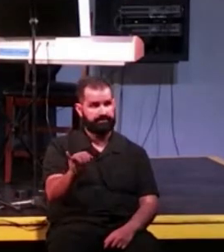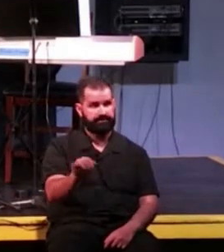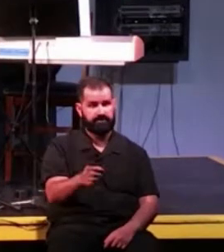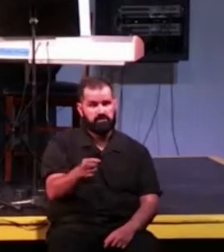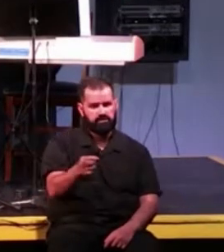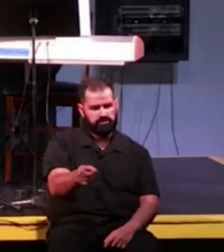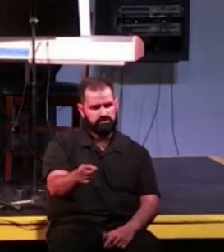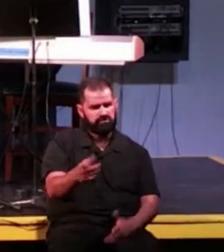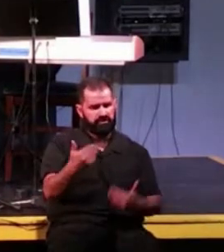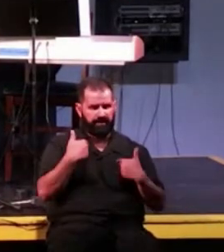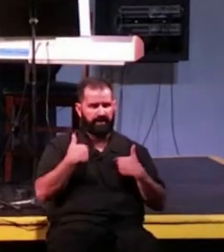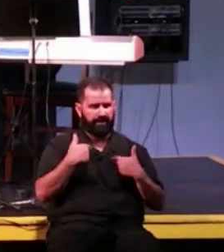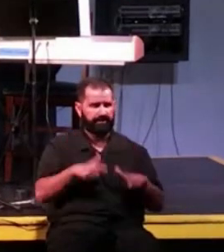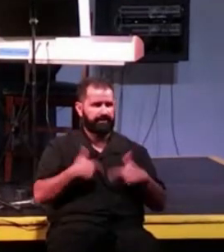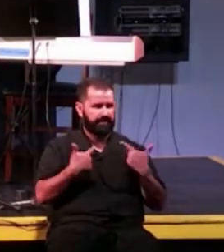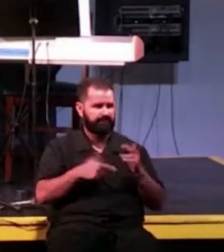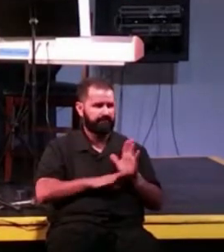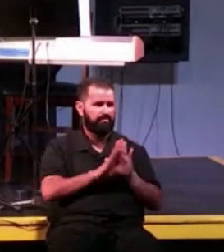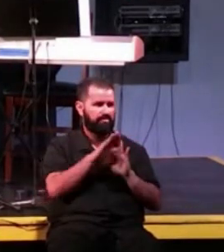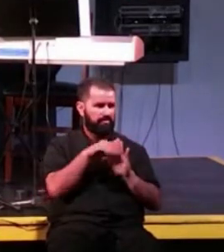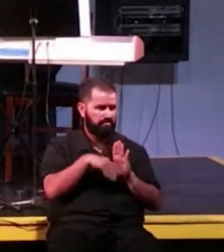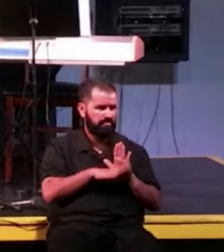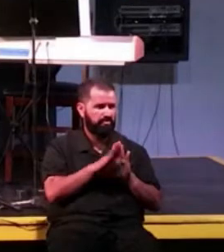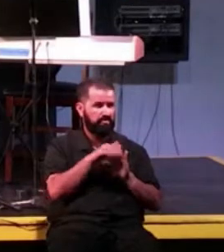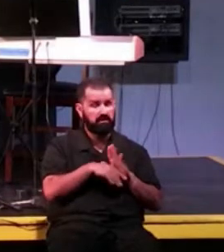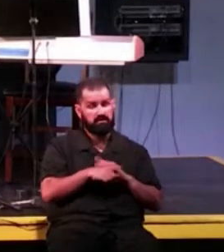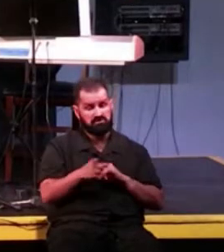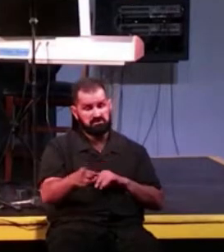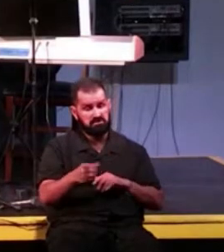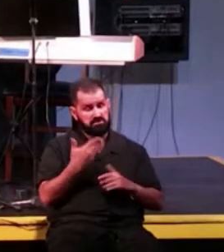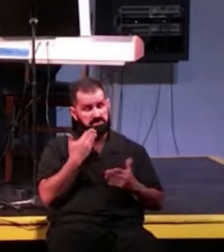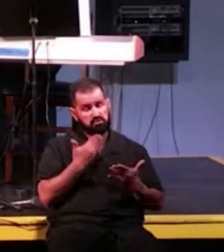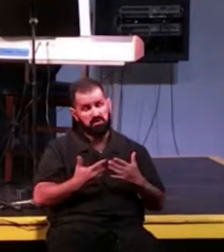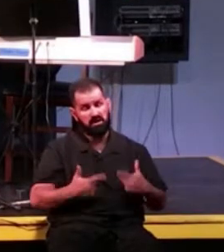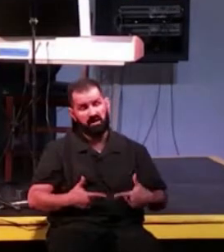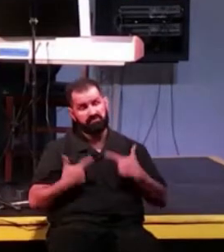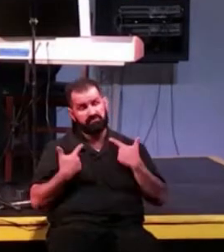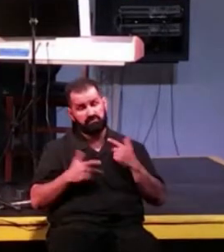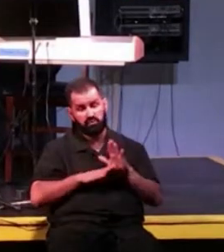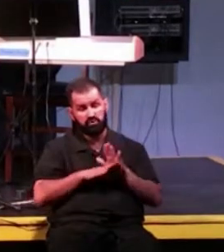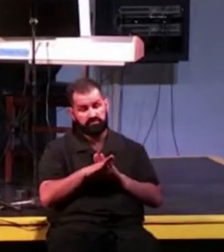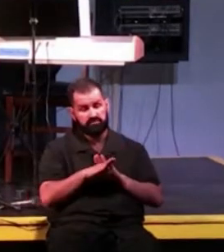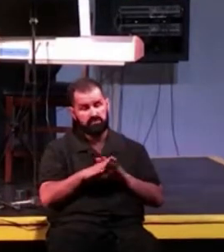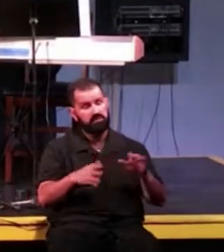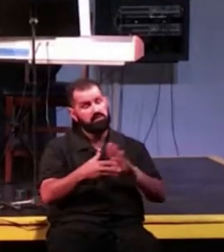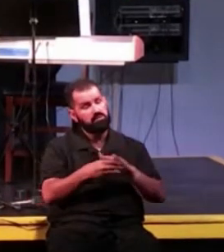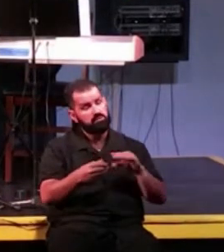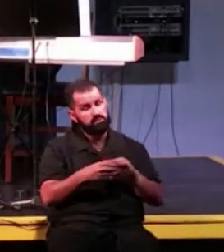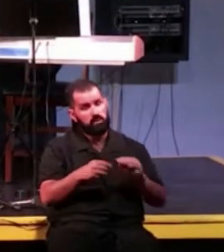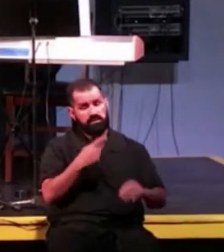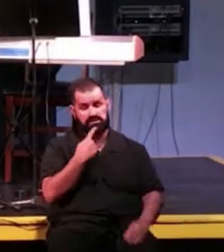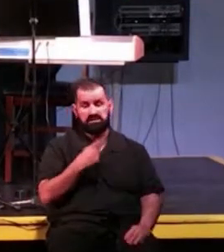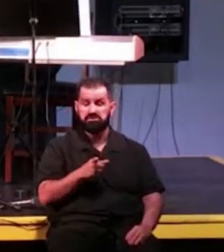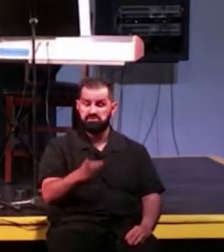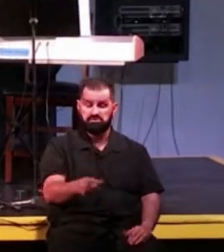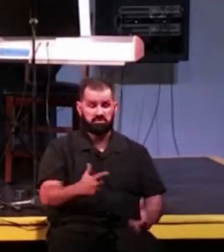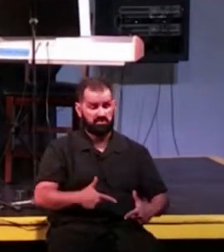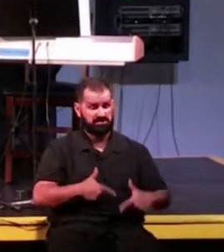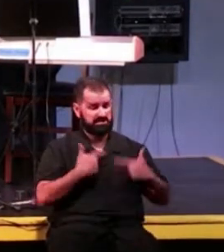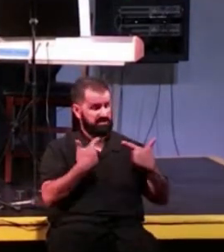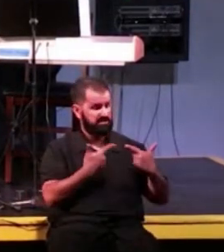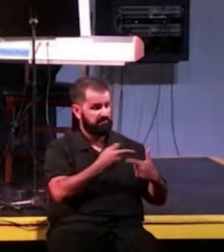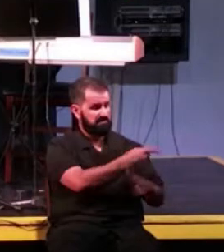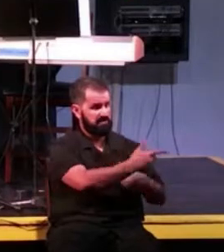Naomi had her ups and downs, and Naomi's life was good. The Bible says that she was living in the land